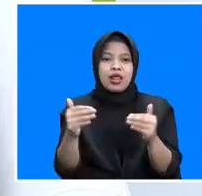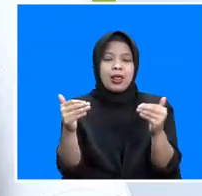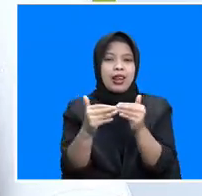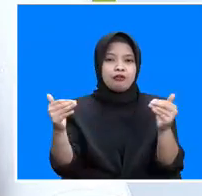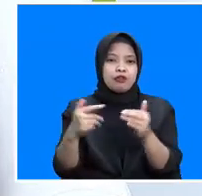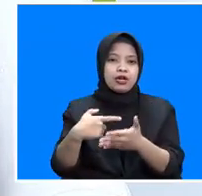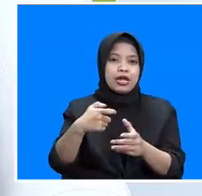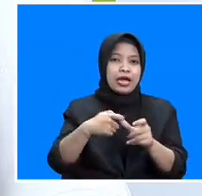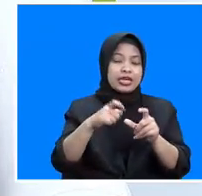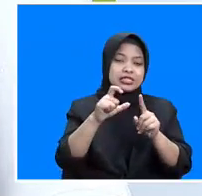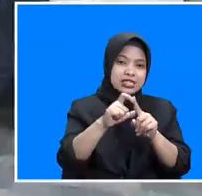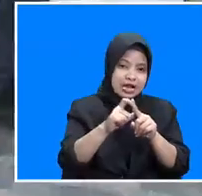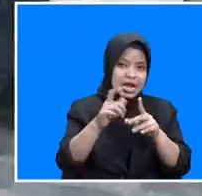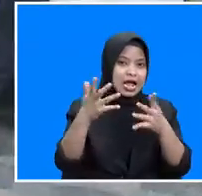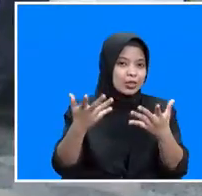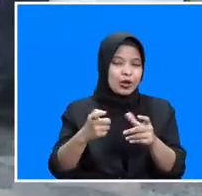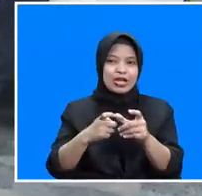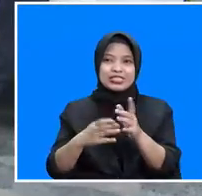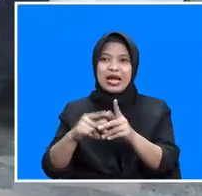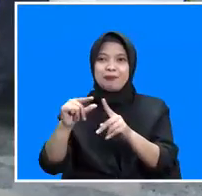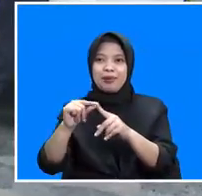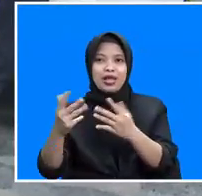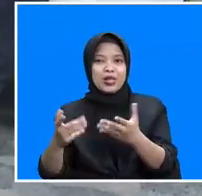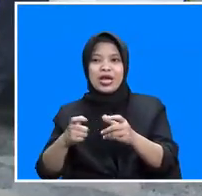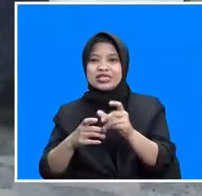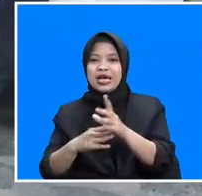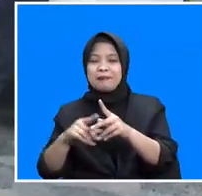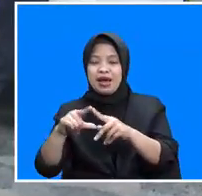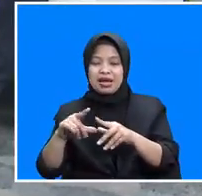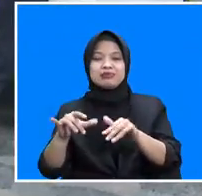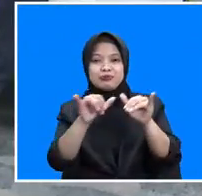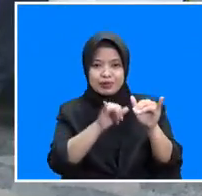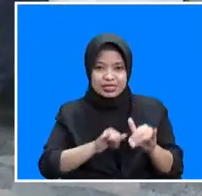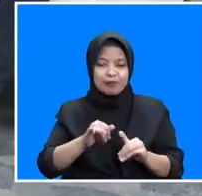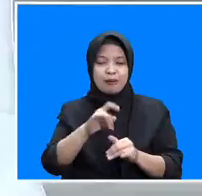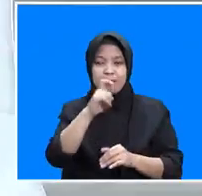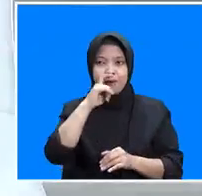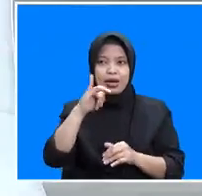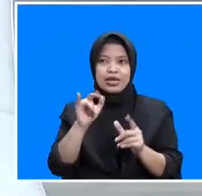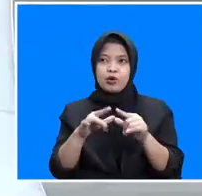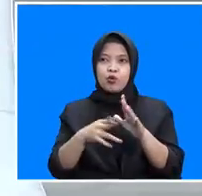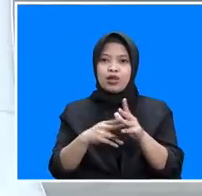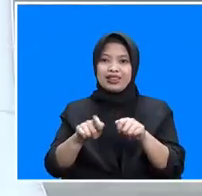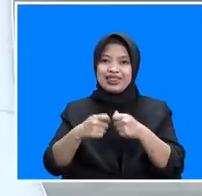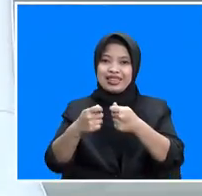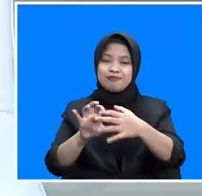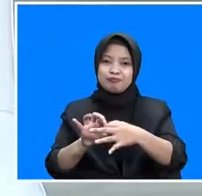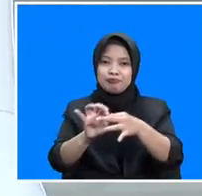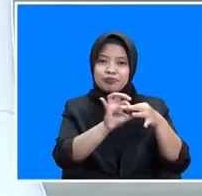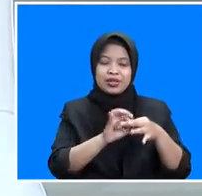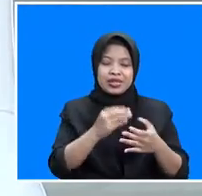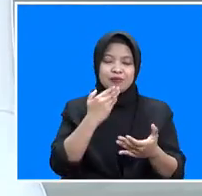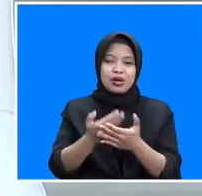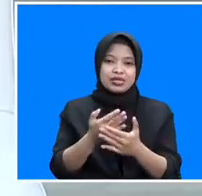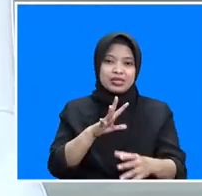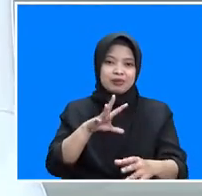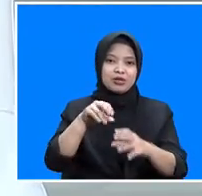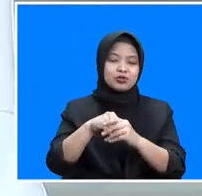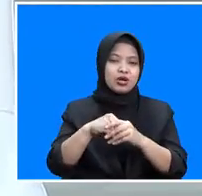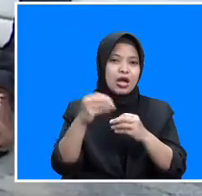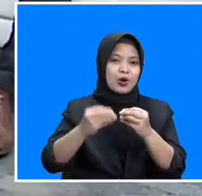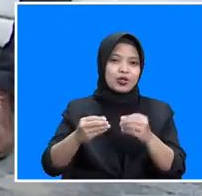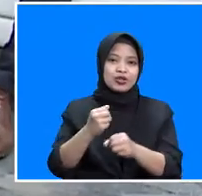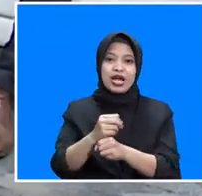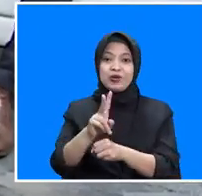look forward to working with Park Ewan and the team as part of your G20 year. Thank you very much. Thank you so much, Mr. Han.